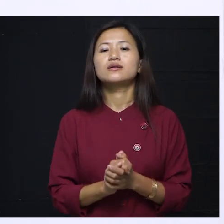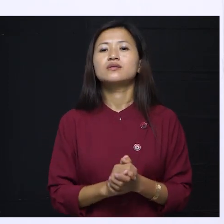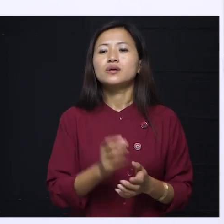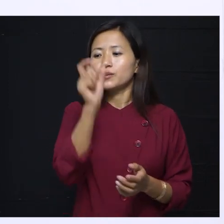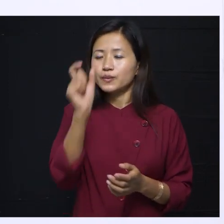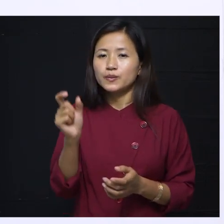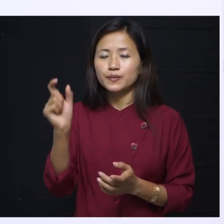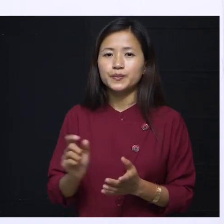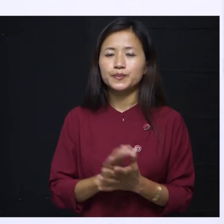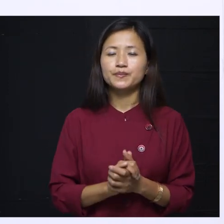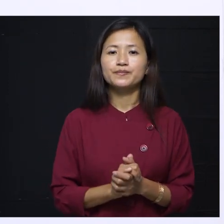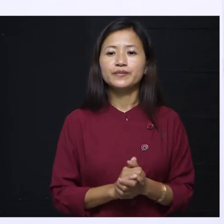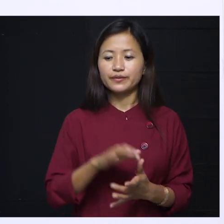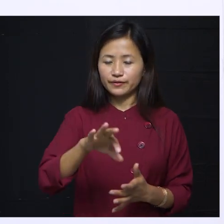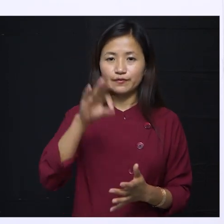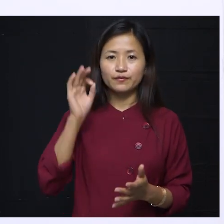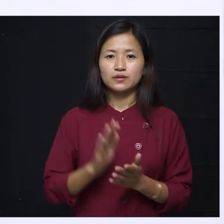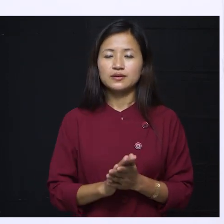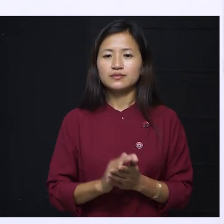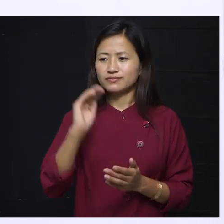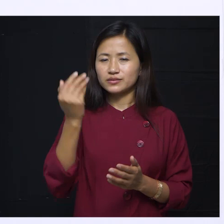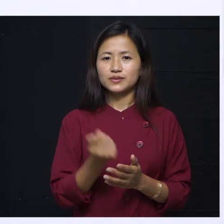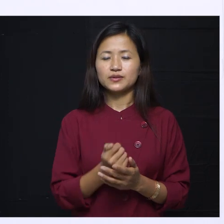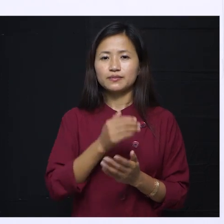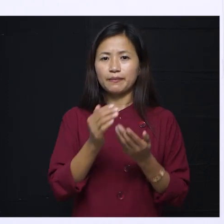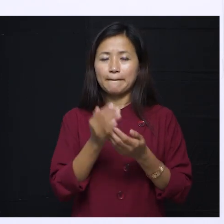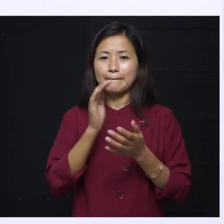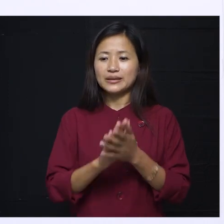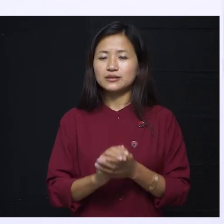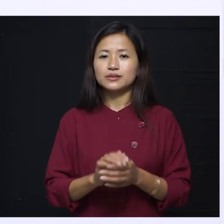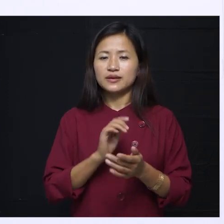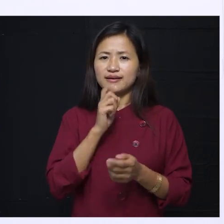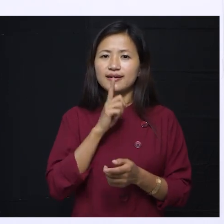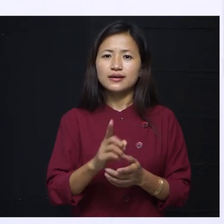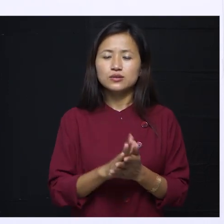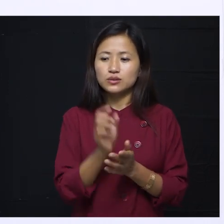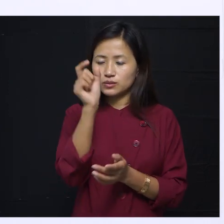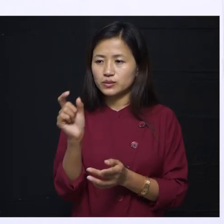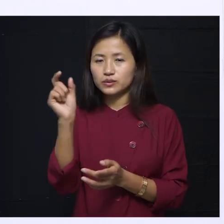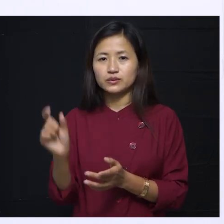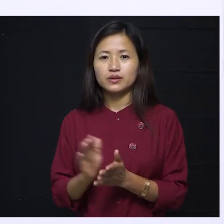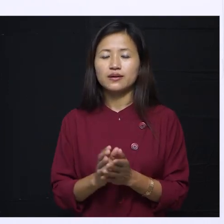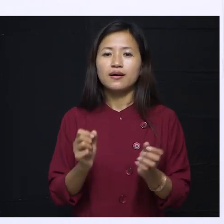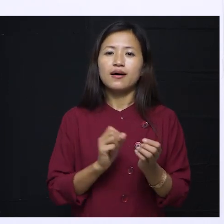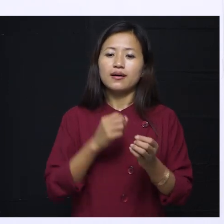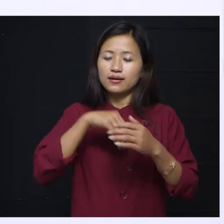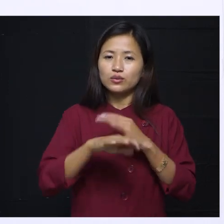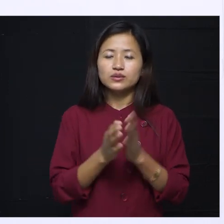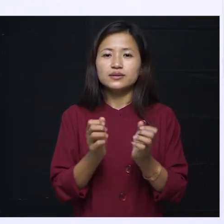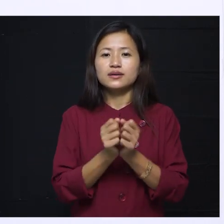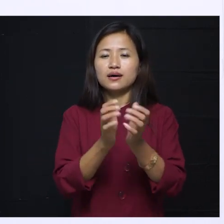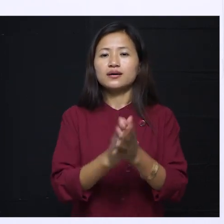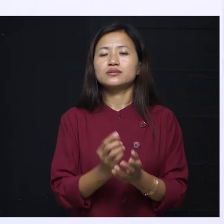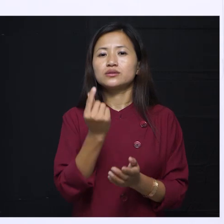at the word here, we find that something must be in between here, the actual word. So the actual word with unpack here